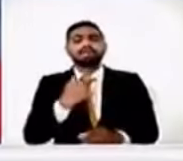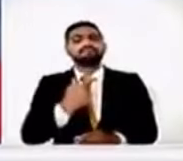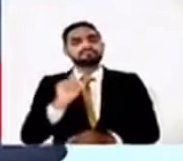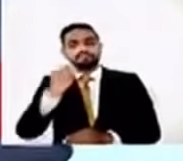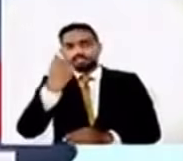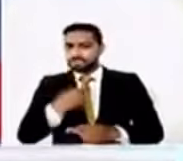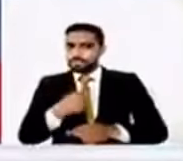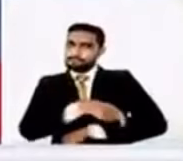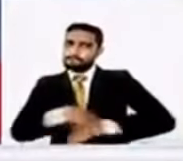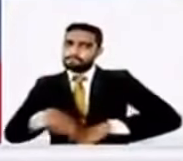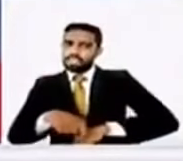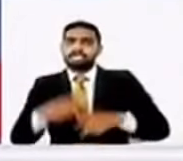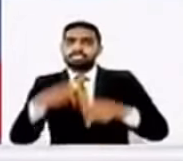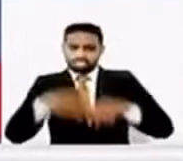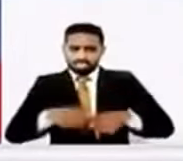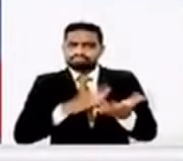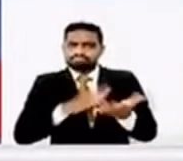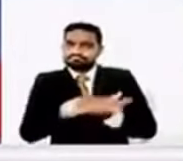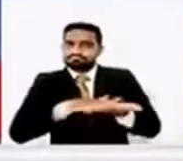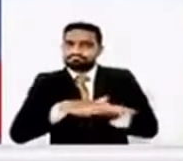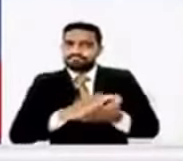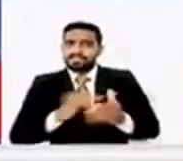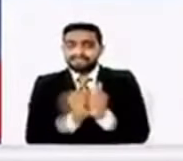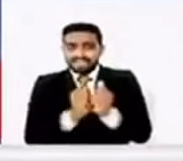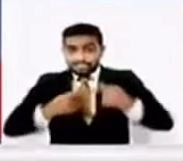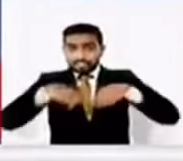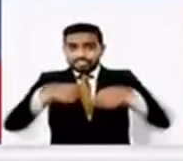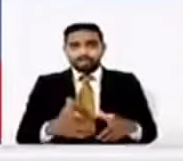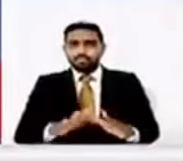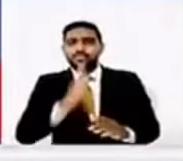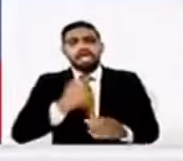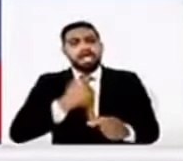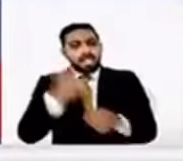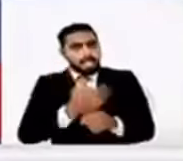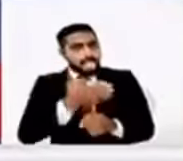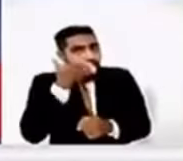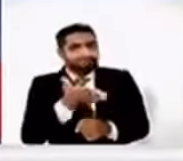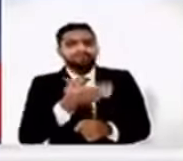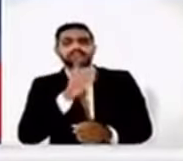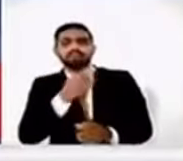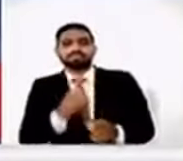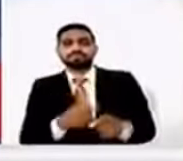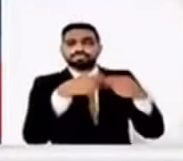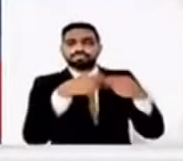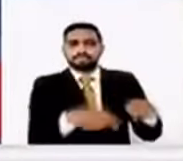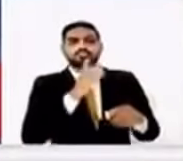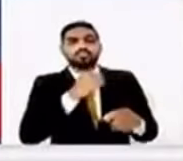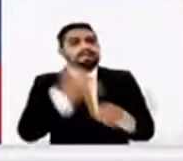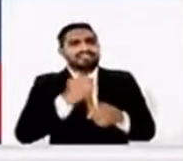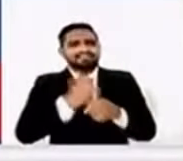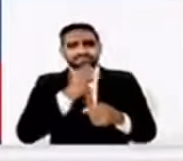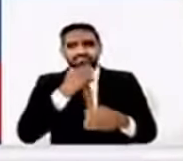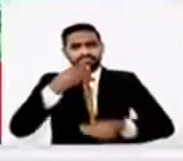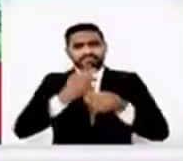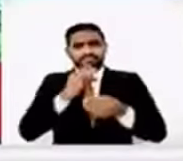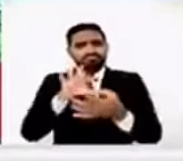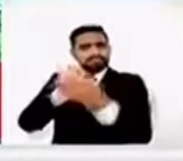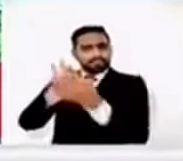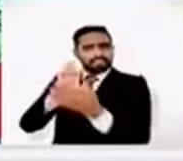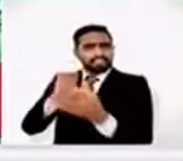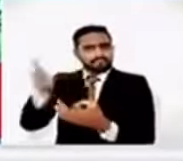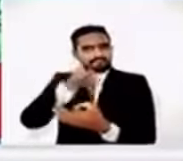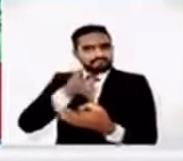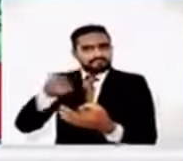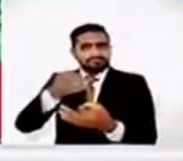periphery, which are owned by the government, various government institutions, to utilize them as vocational training